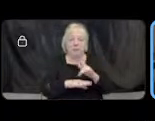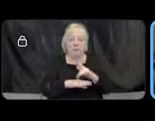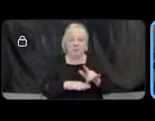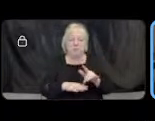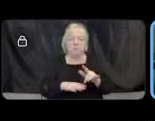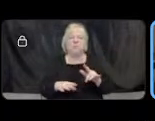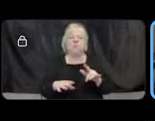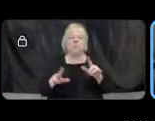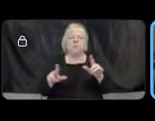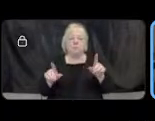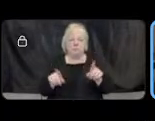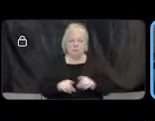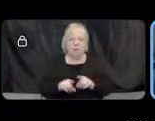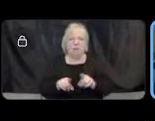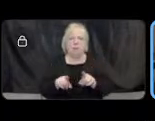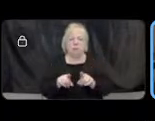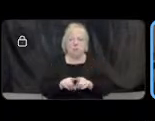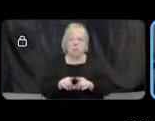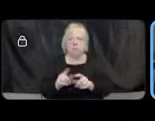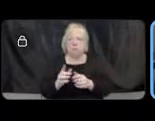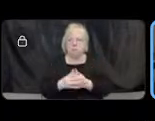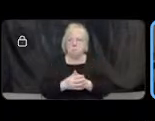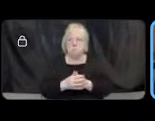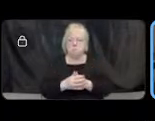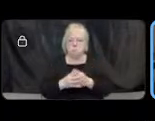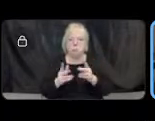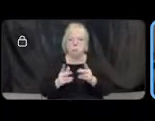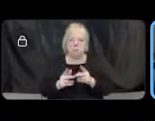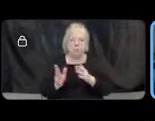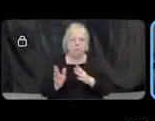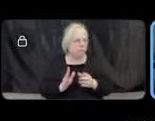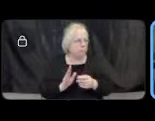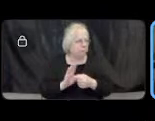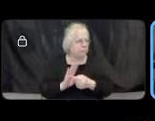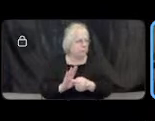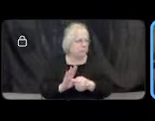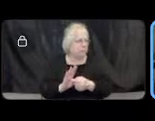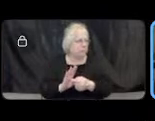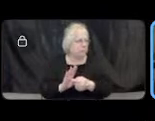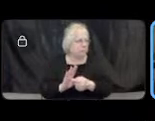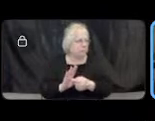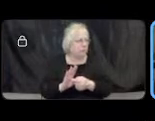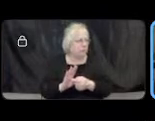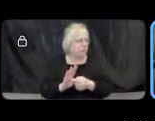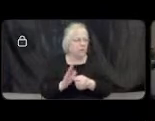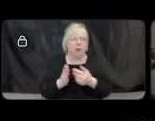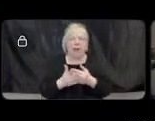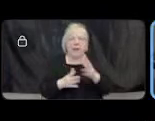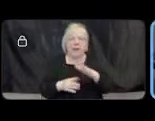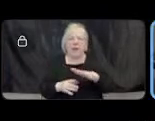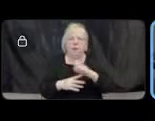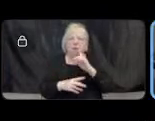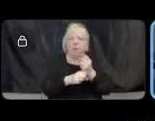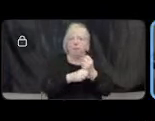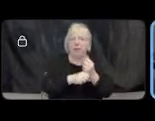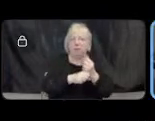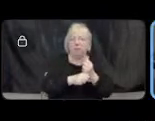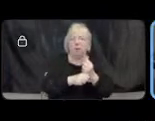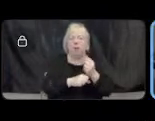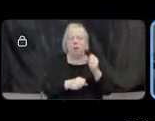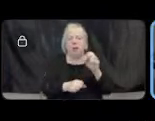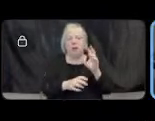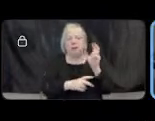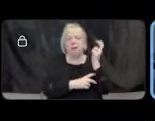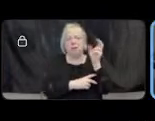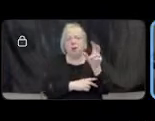is also, site plan also shows construction of of a new baseball and softball complex within the most